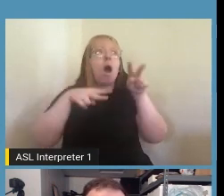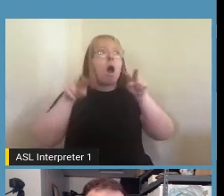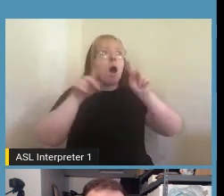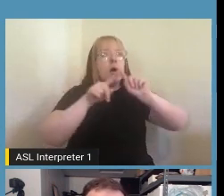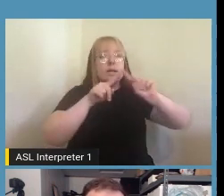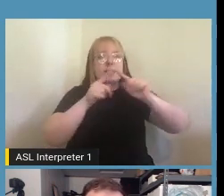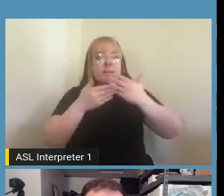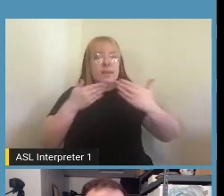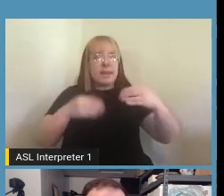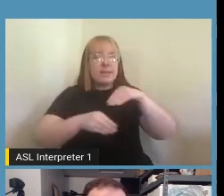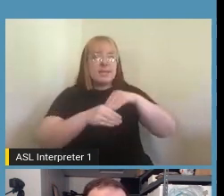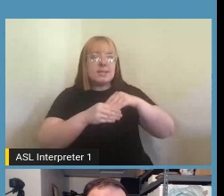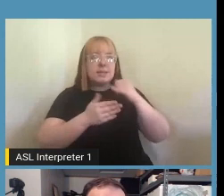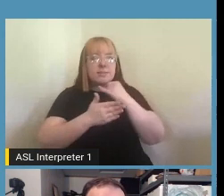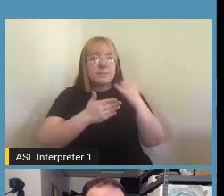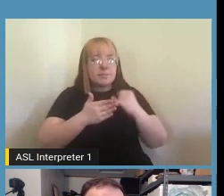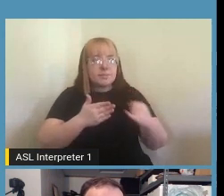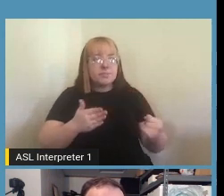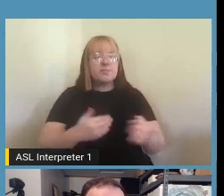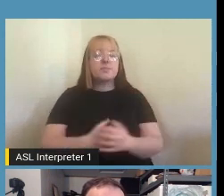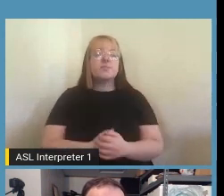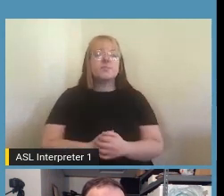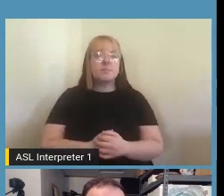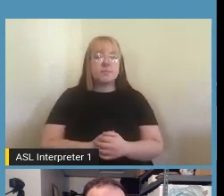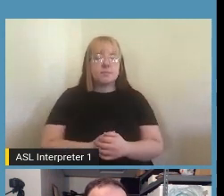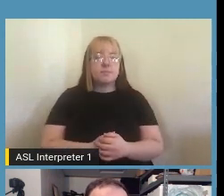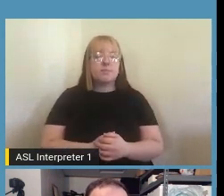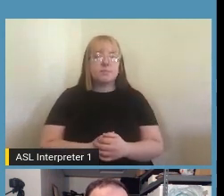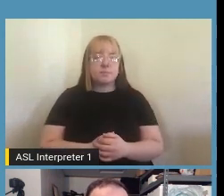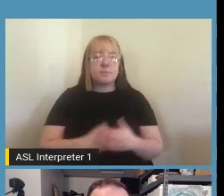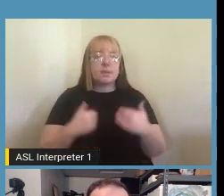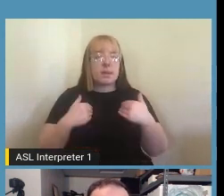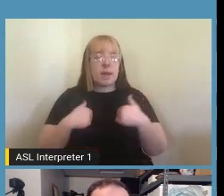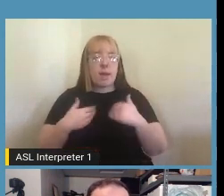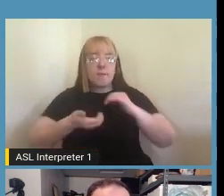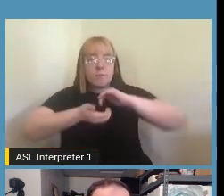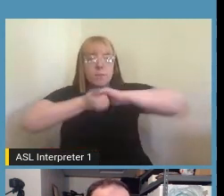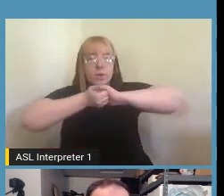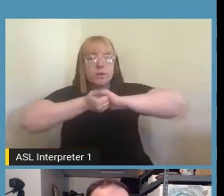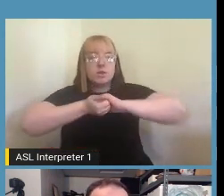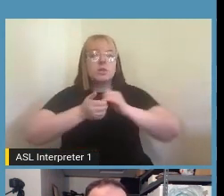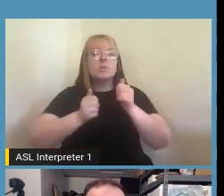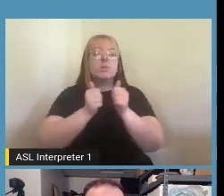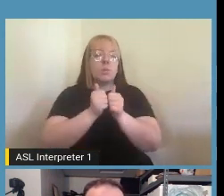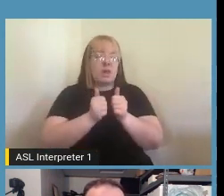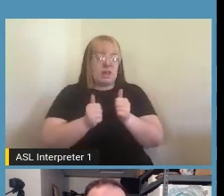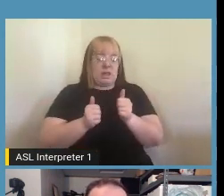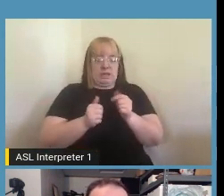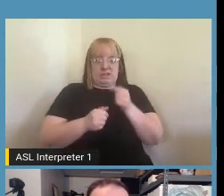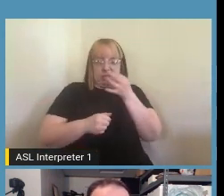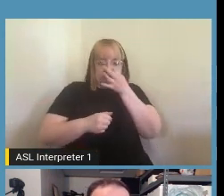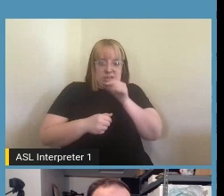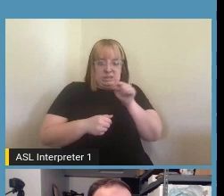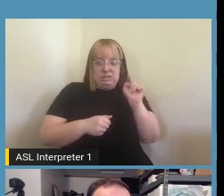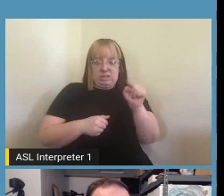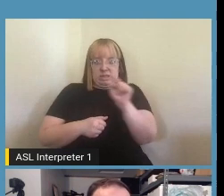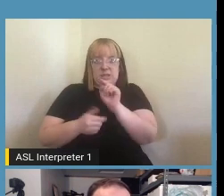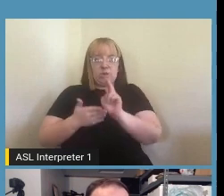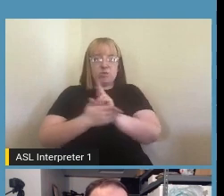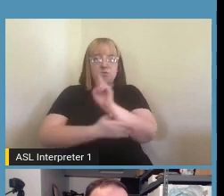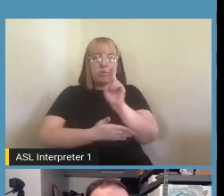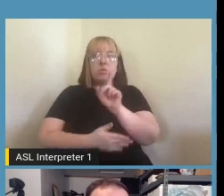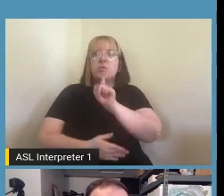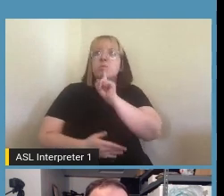The resources were, we had people, we had partnerships with close by universities who also saw this as, hey, this is a